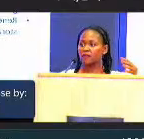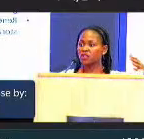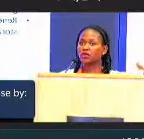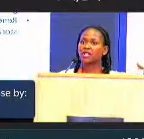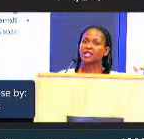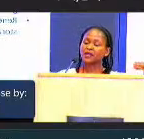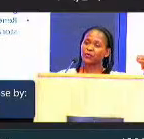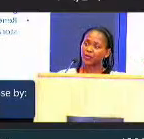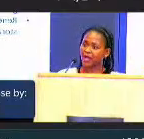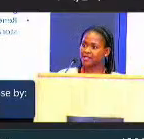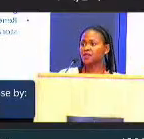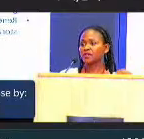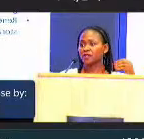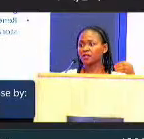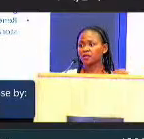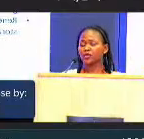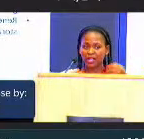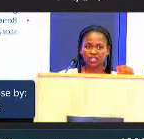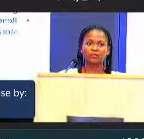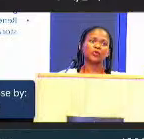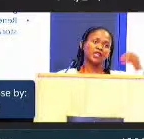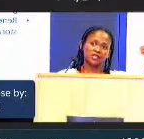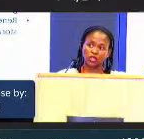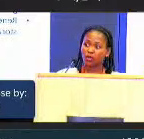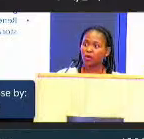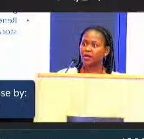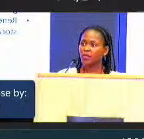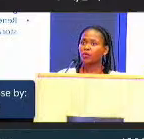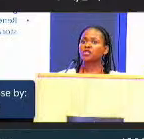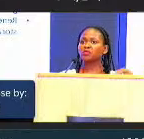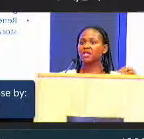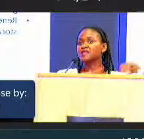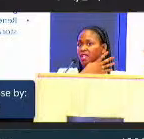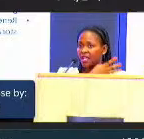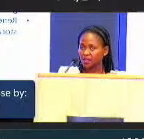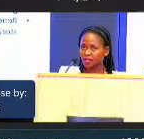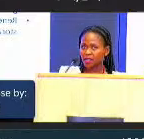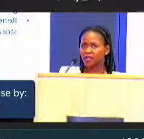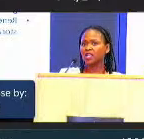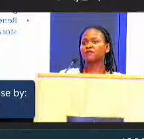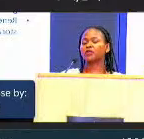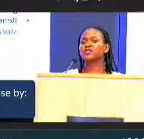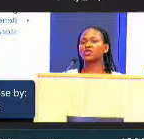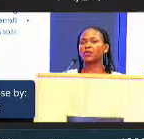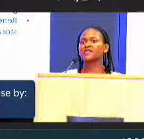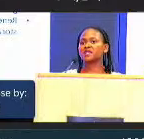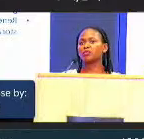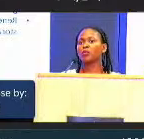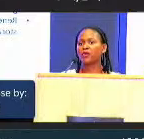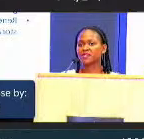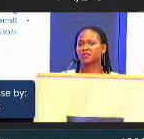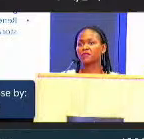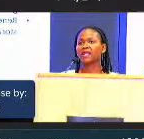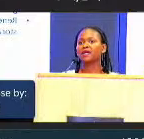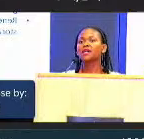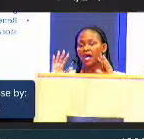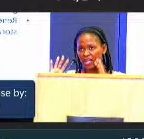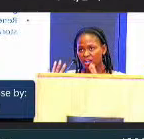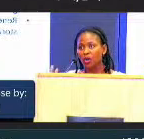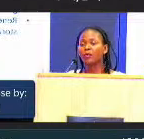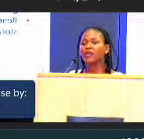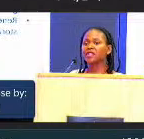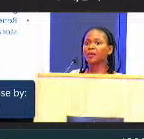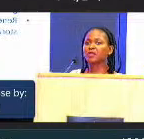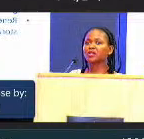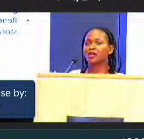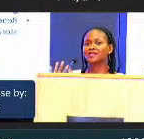the nuclear price, the production is lower, which means it can influence your price in a more positive manner. I know